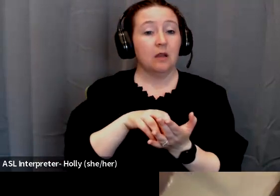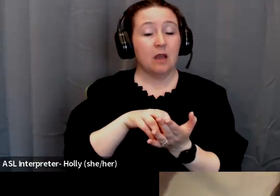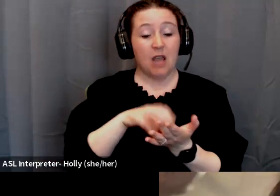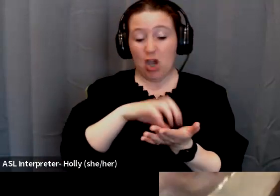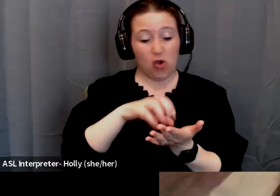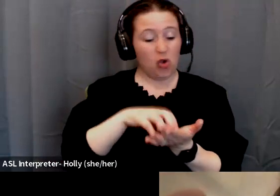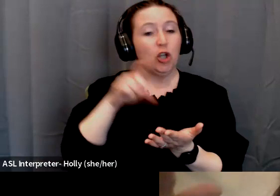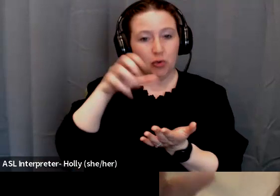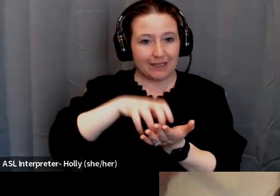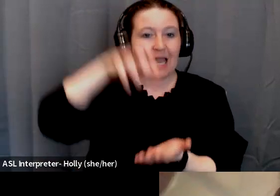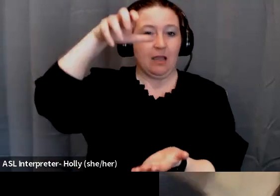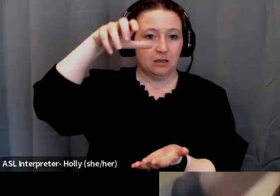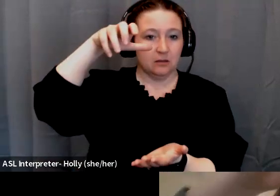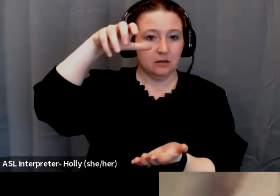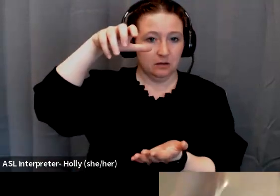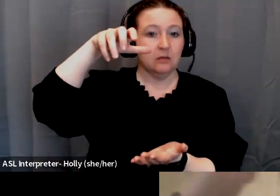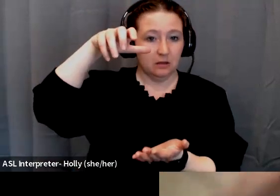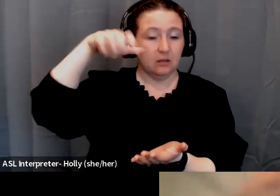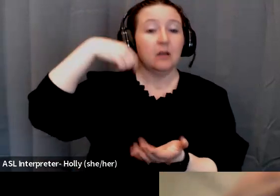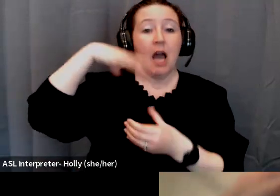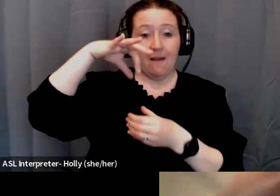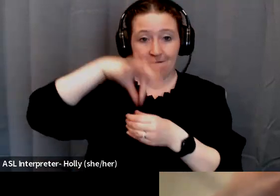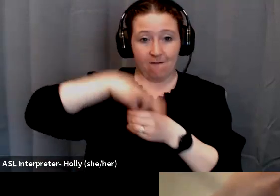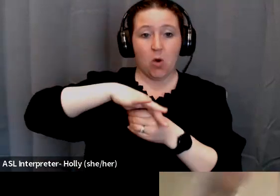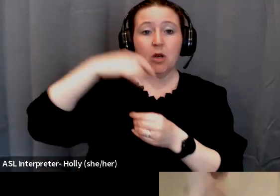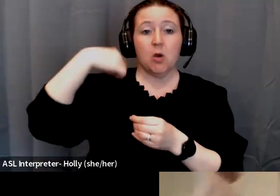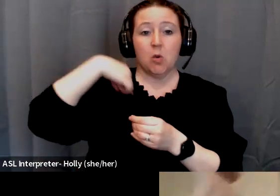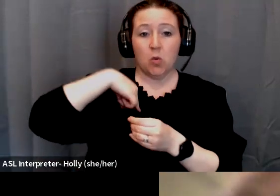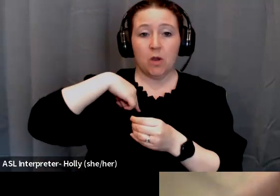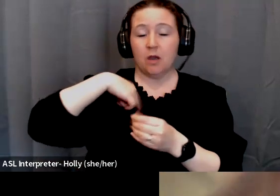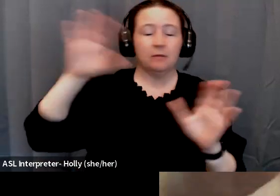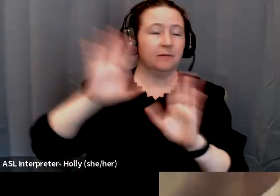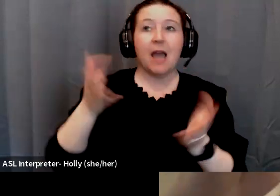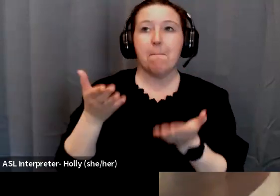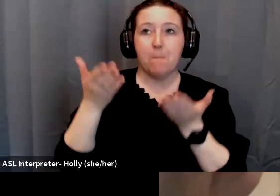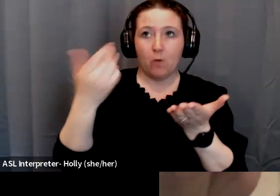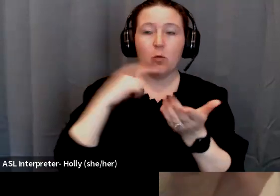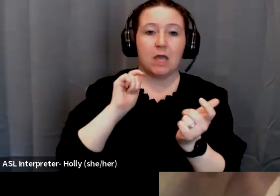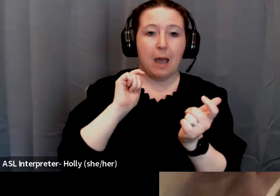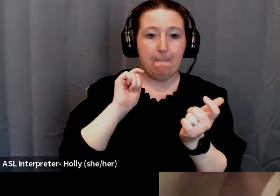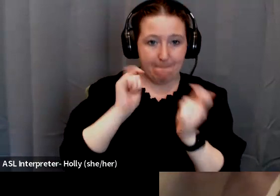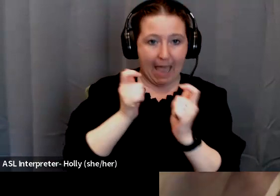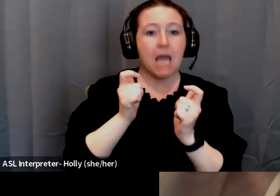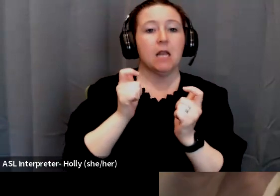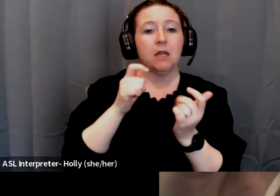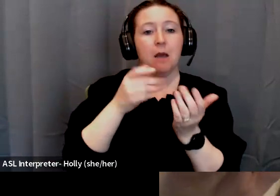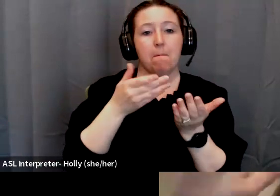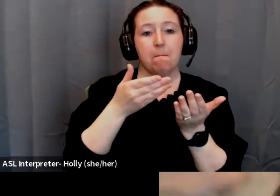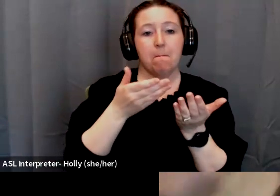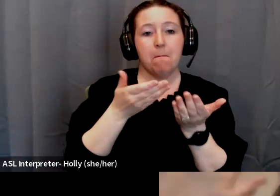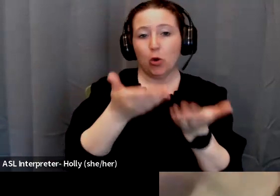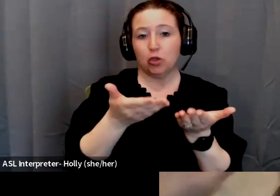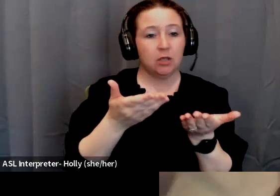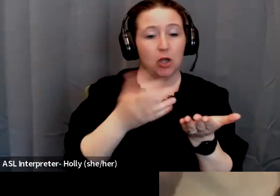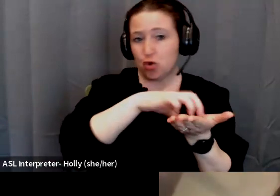cake. I vote that we amend the motion. I move that we amend the motion so that we're not going to talk about cookies anymore.